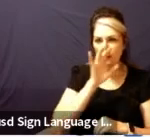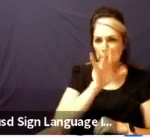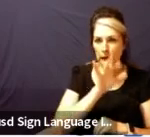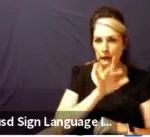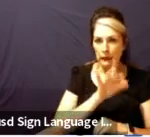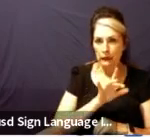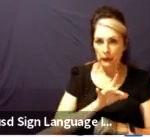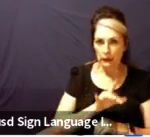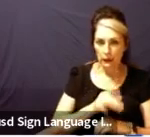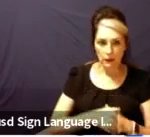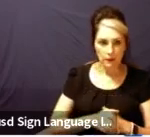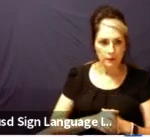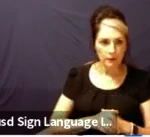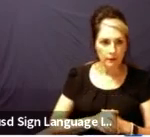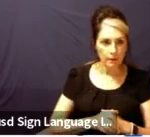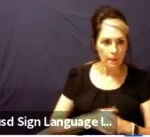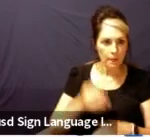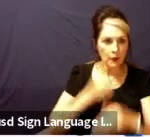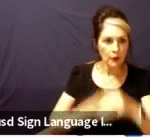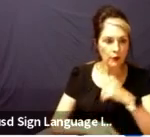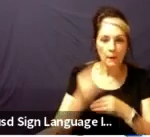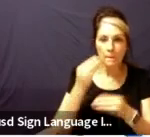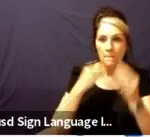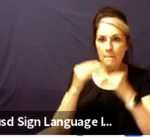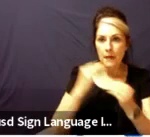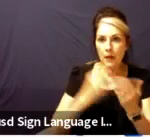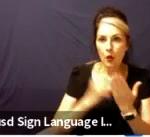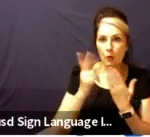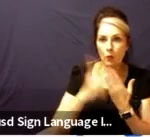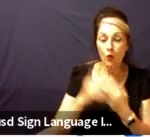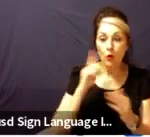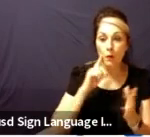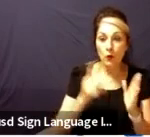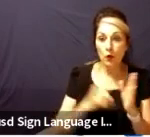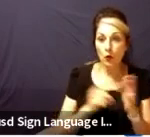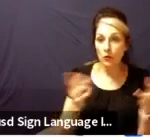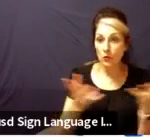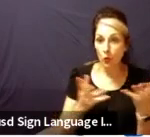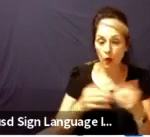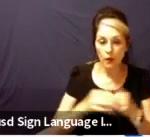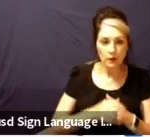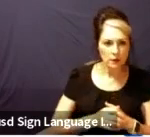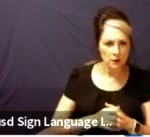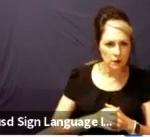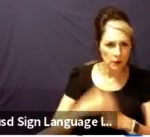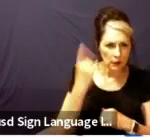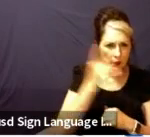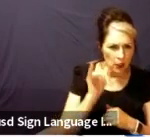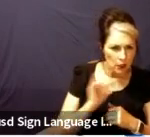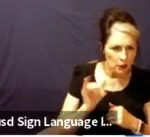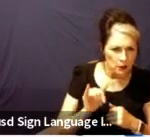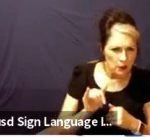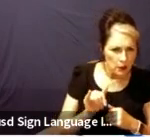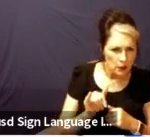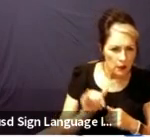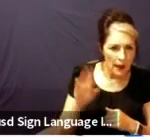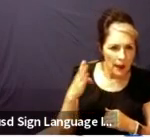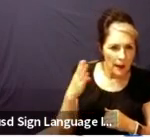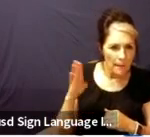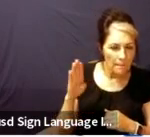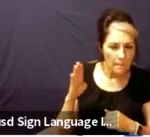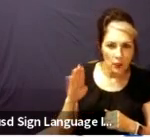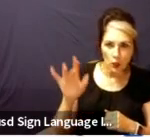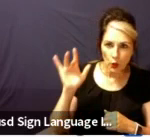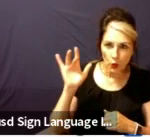Under the meal program, if you notice here that there looks like there's this blue link